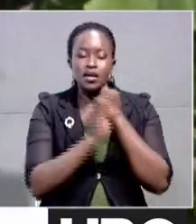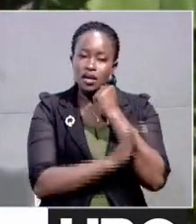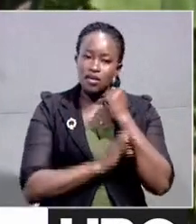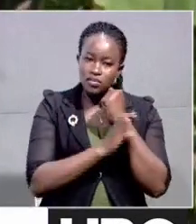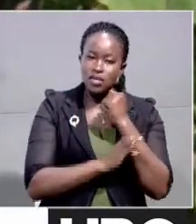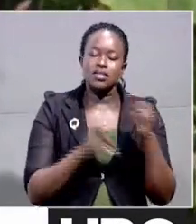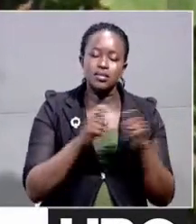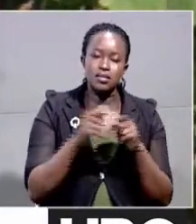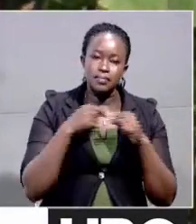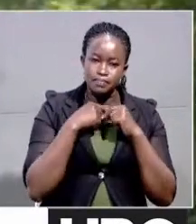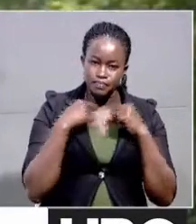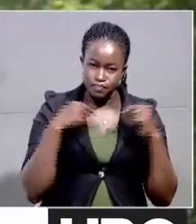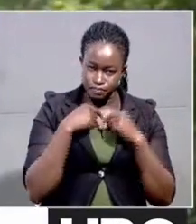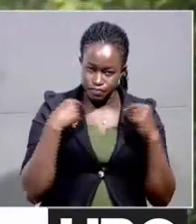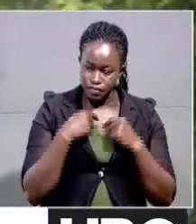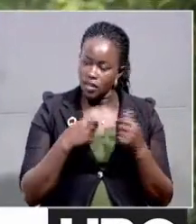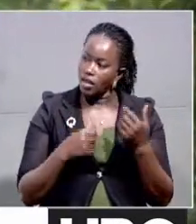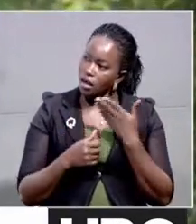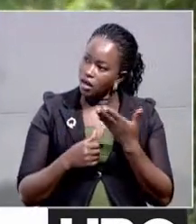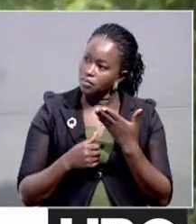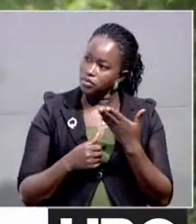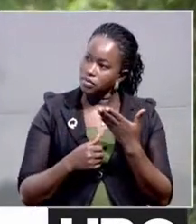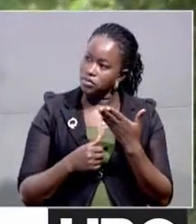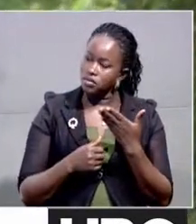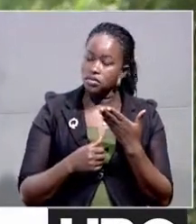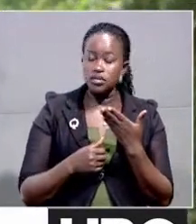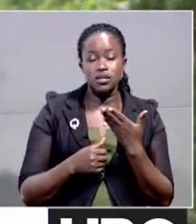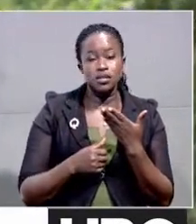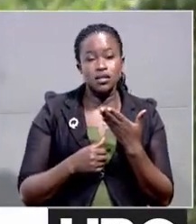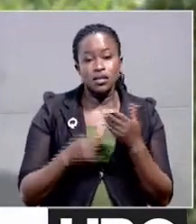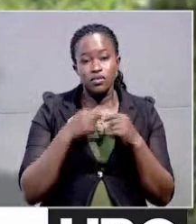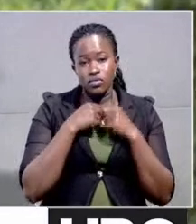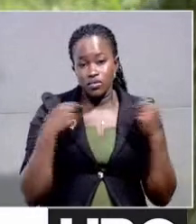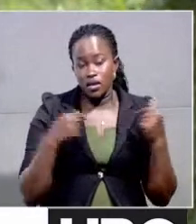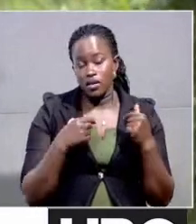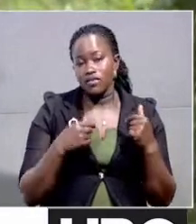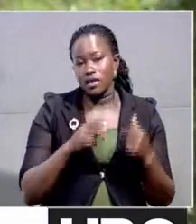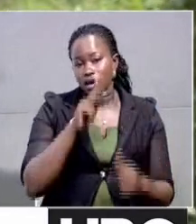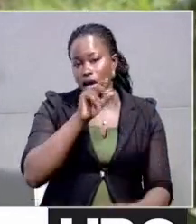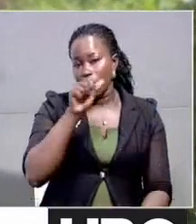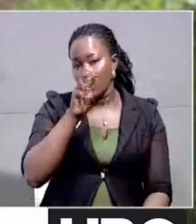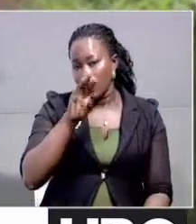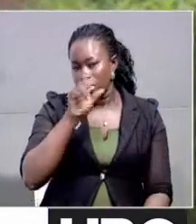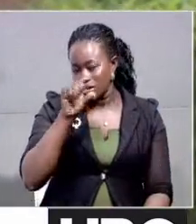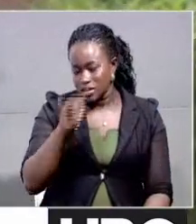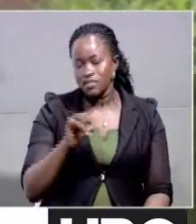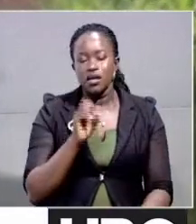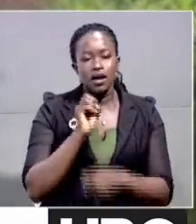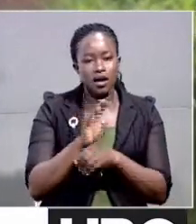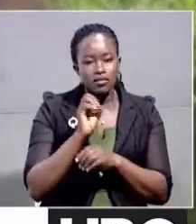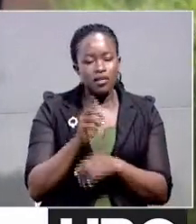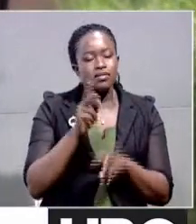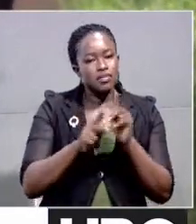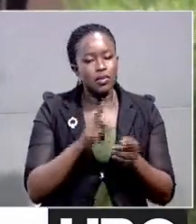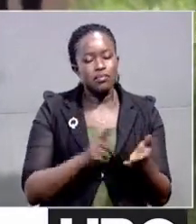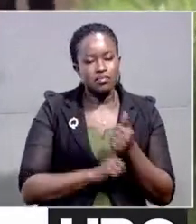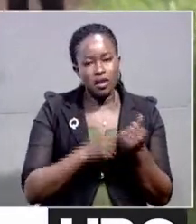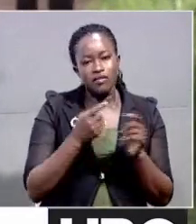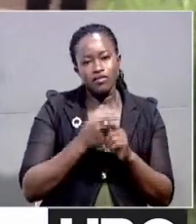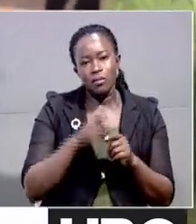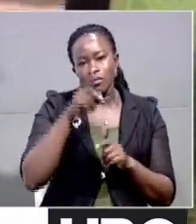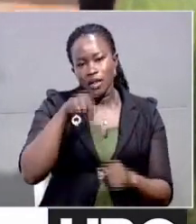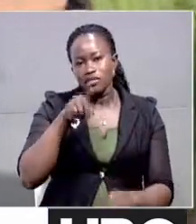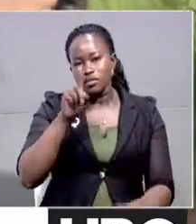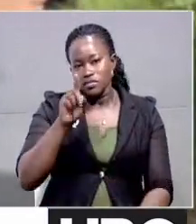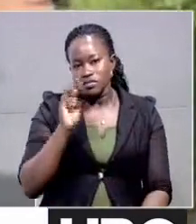at St. Simon Kalagala Church of Uganda, Reverend Ordnand George William Kawes, advised beneficiaries of the parish development